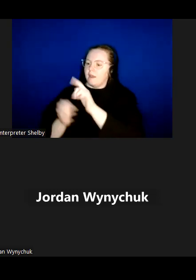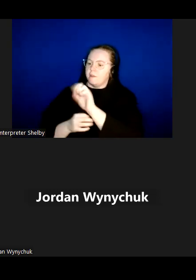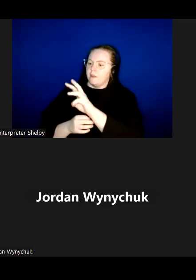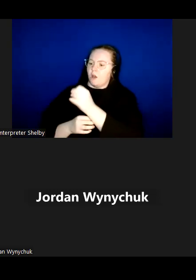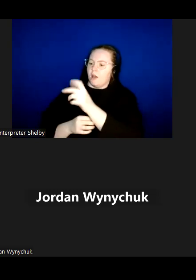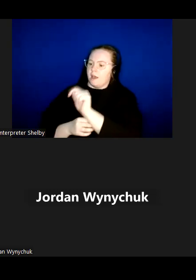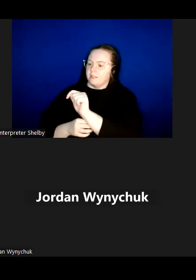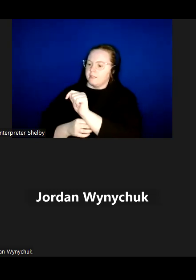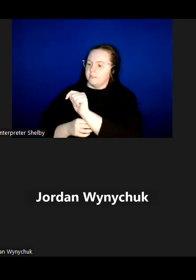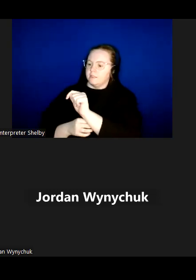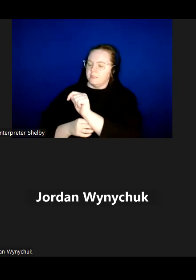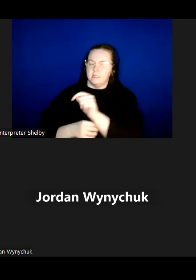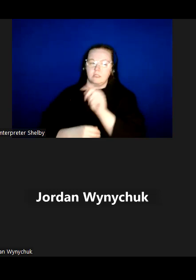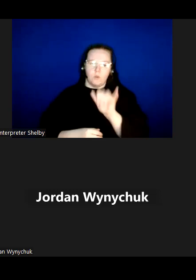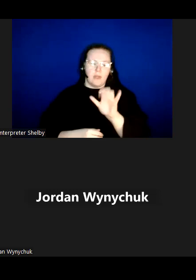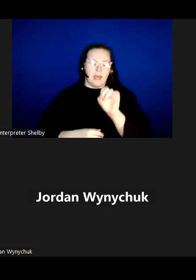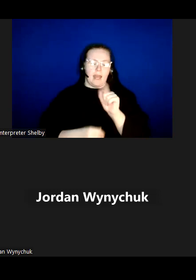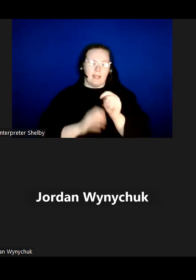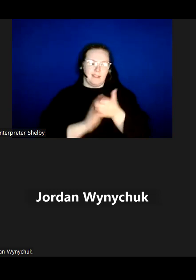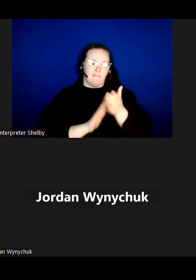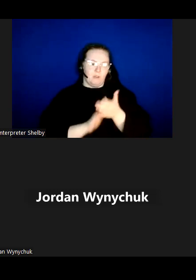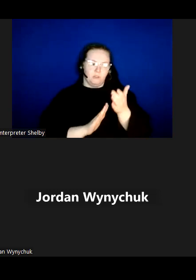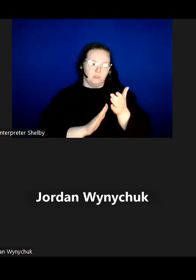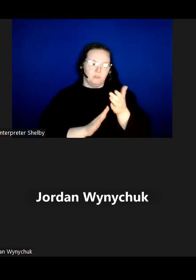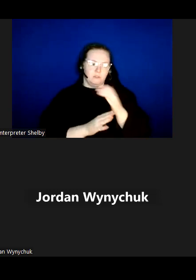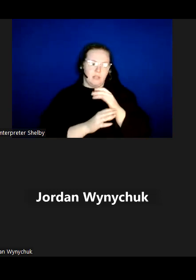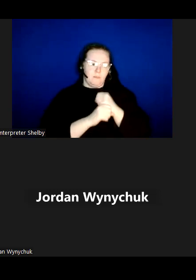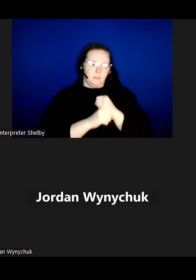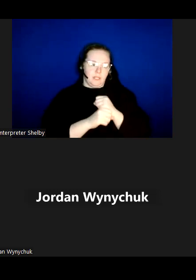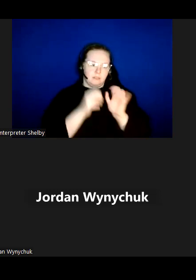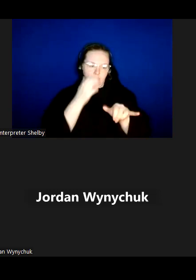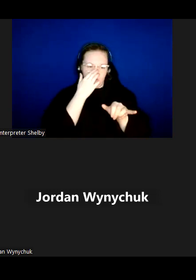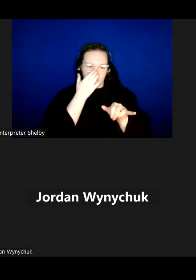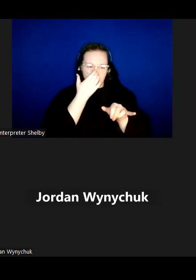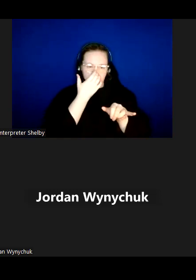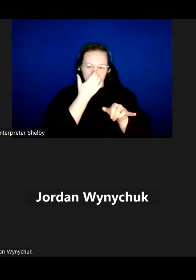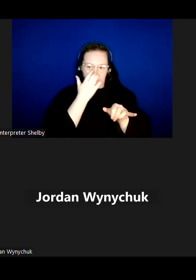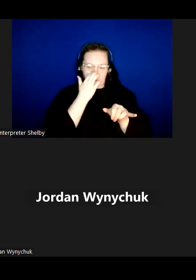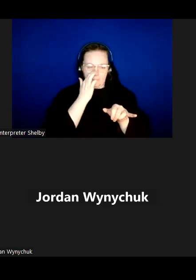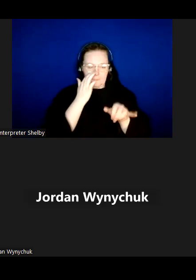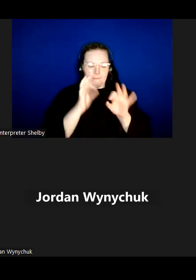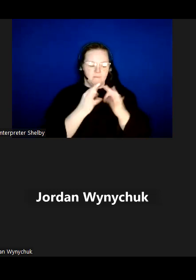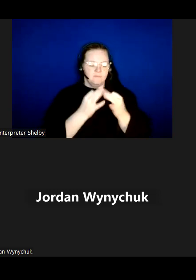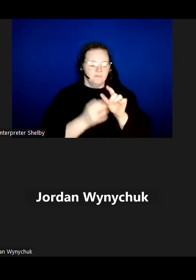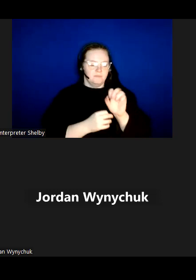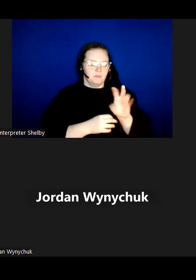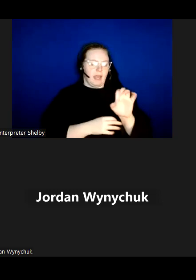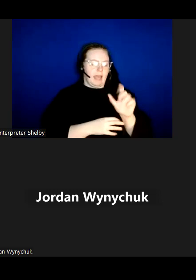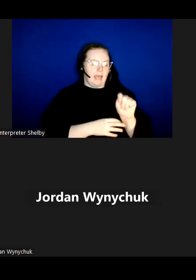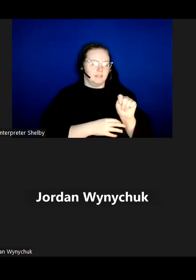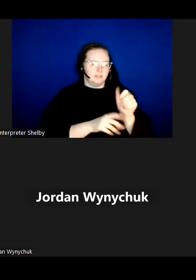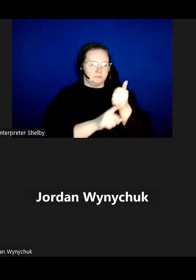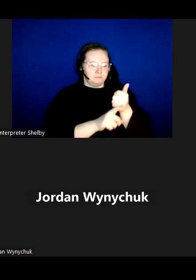is the act that governs that. So the Family Law Act is the act that